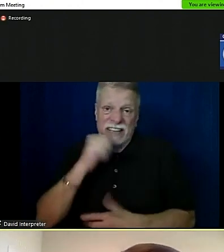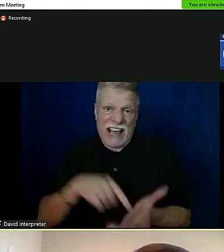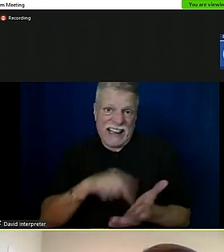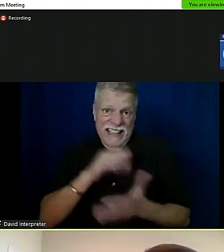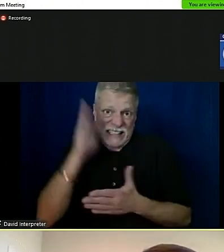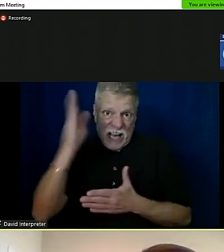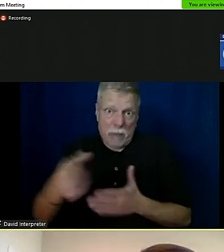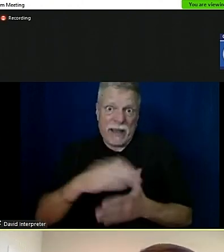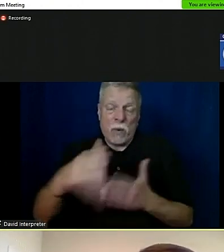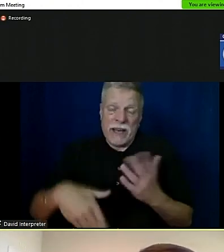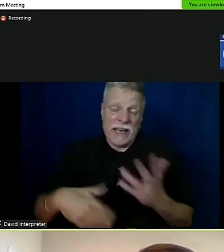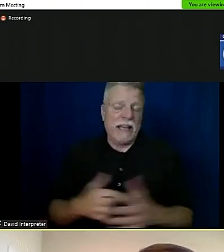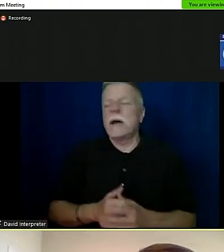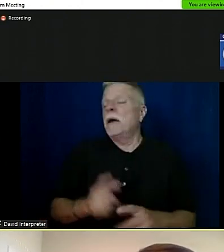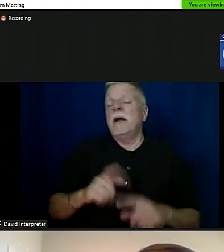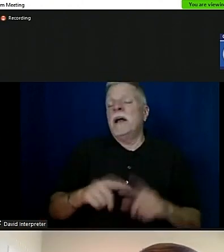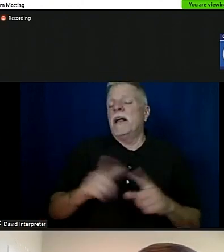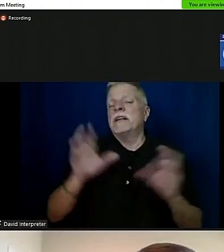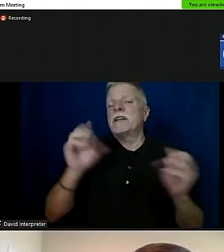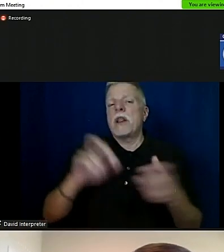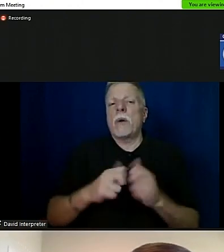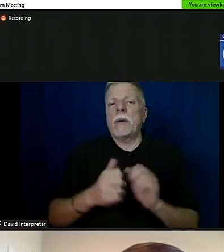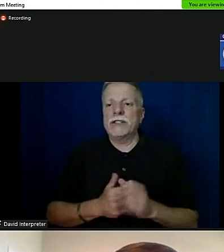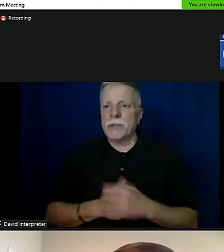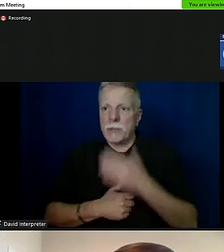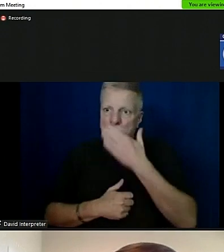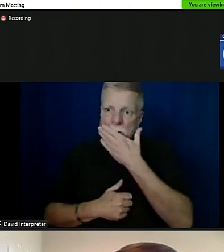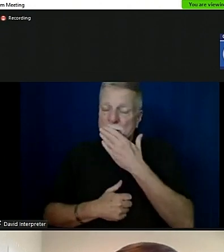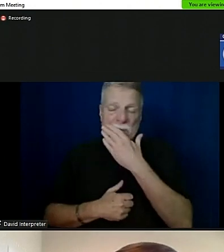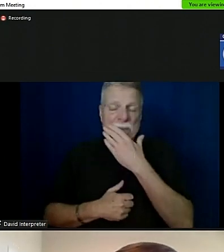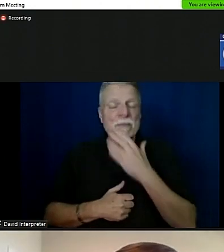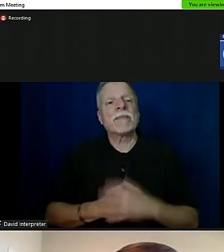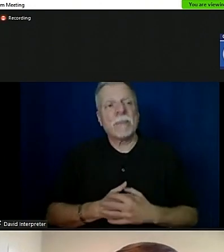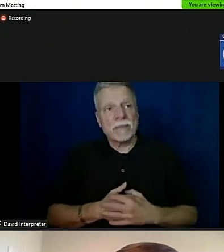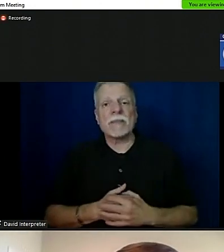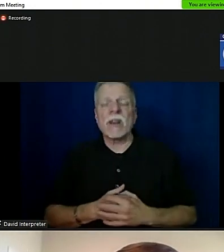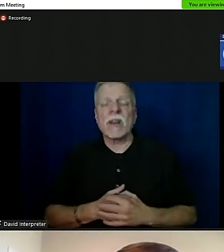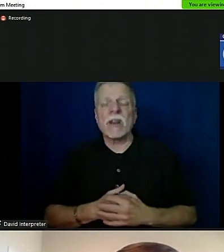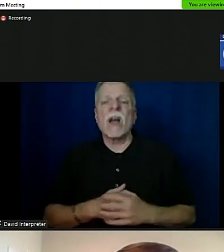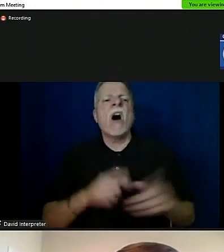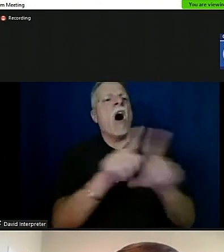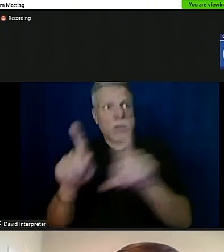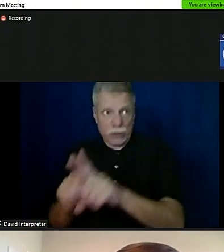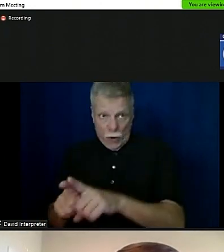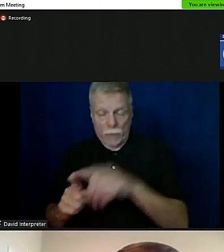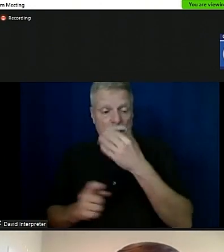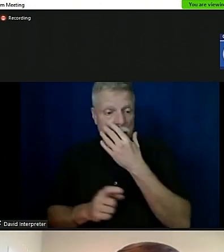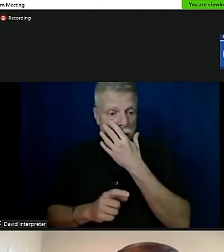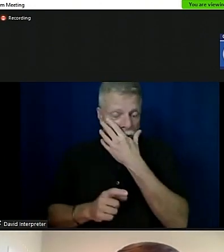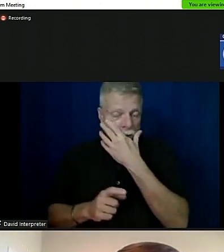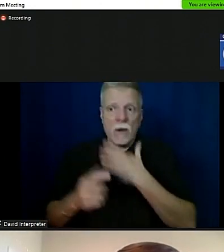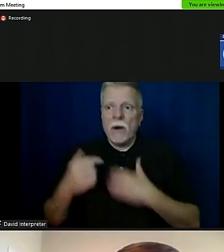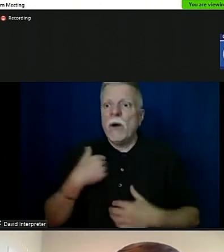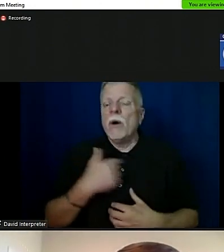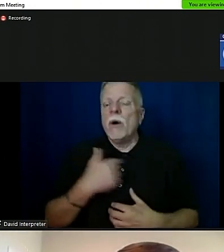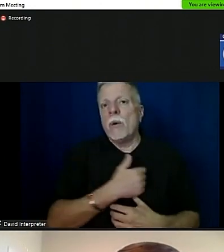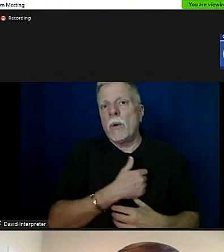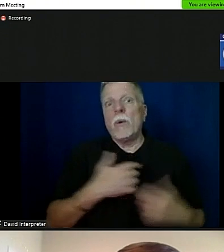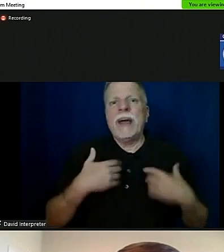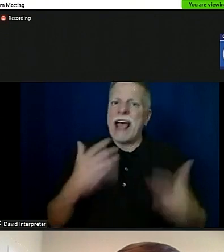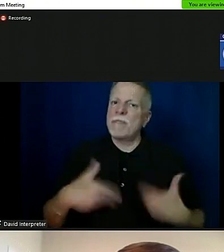far. Well, just to add on to that, we have asked the feds to send us as much vaccine as they